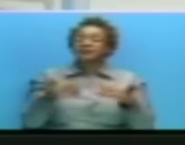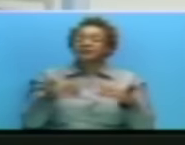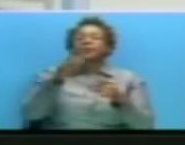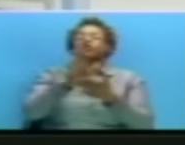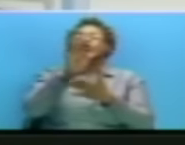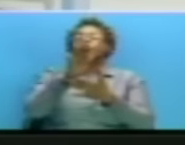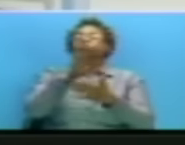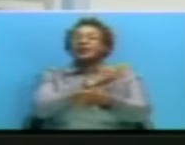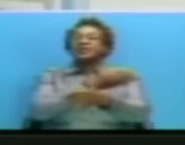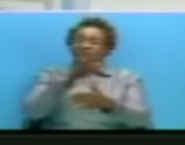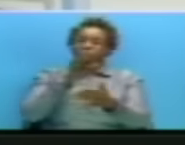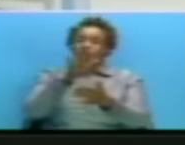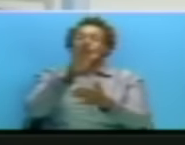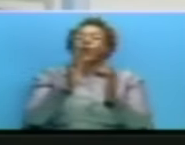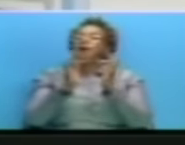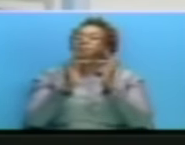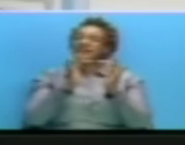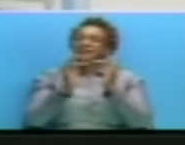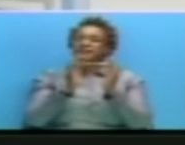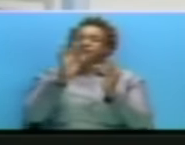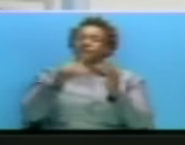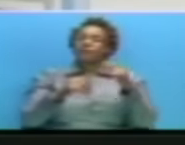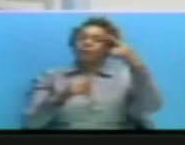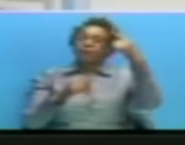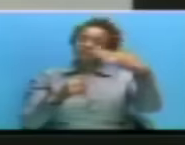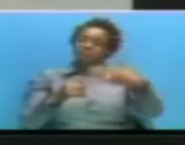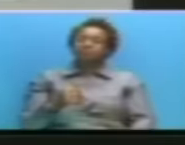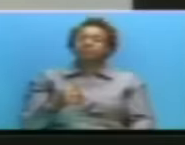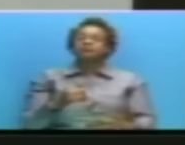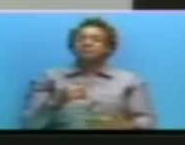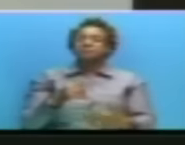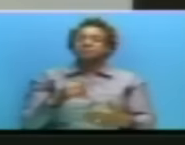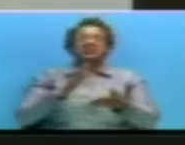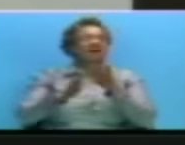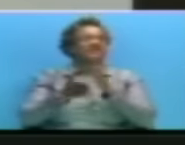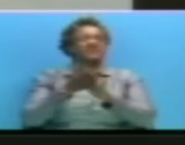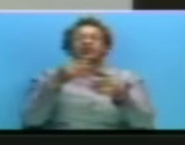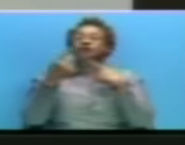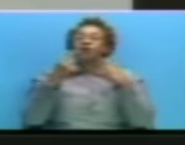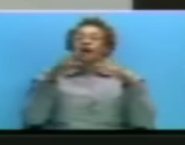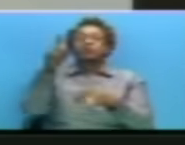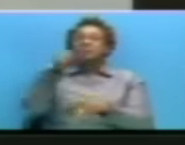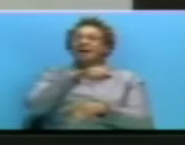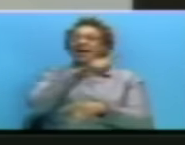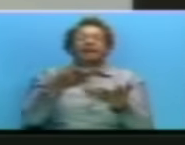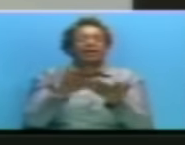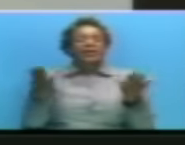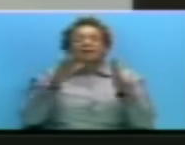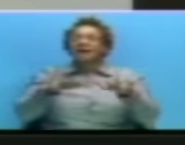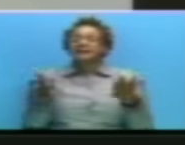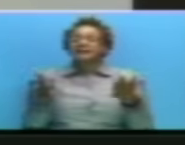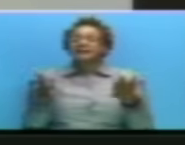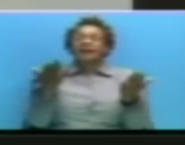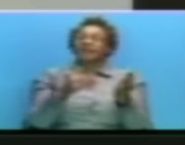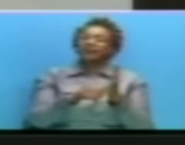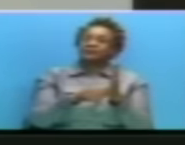from your own website, which is itemized from one to the end, and nowhere does it talk about banning any party, nowhere does it talk about yeah, protests, that's a